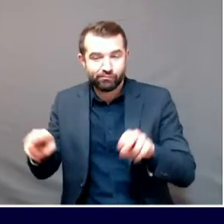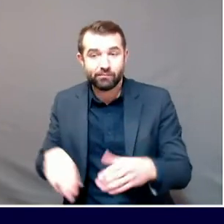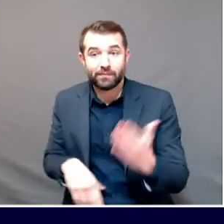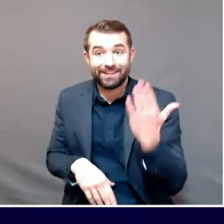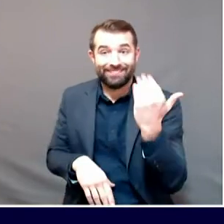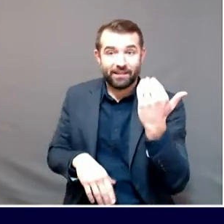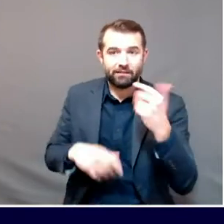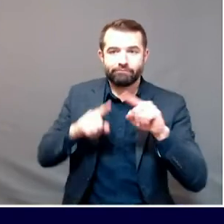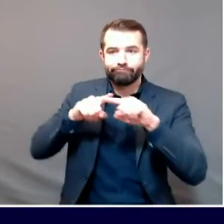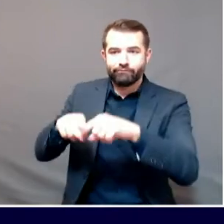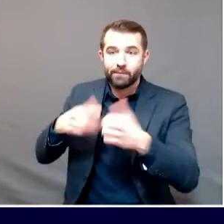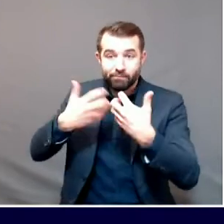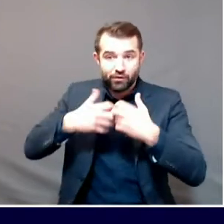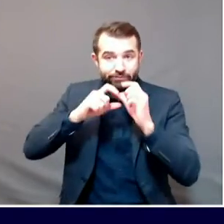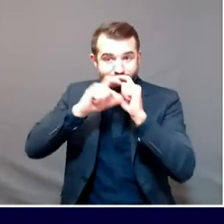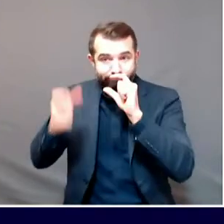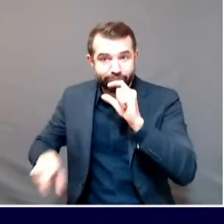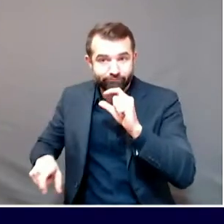on a ventilator.